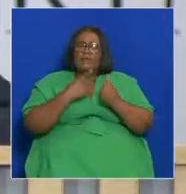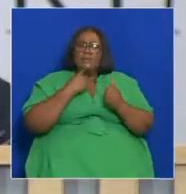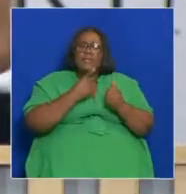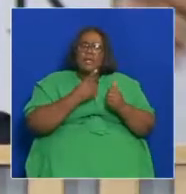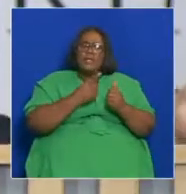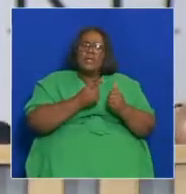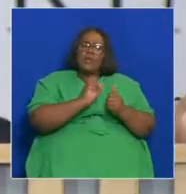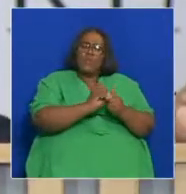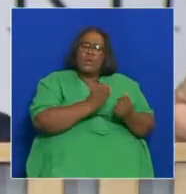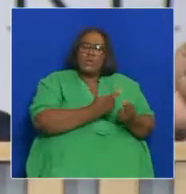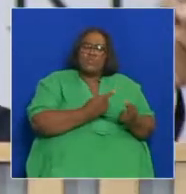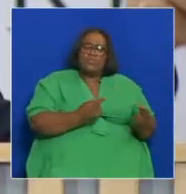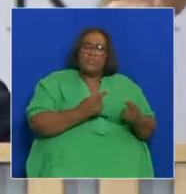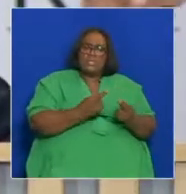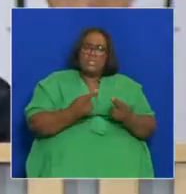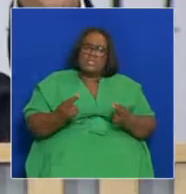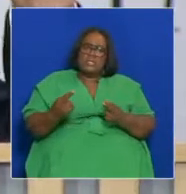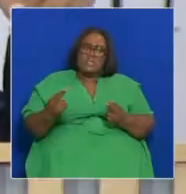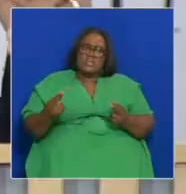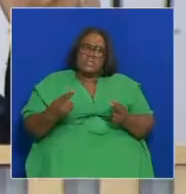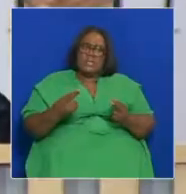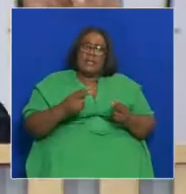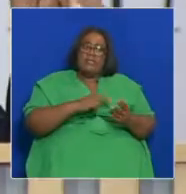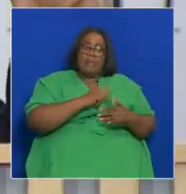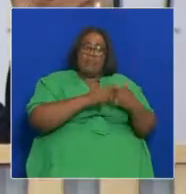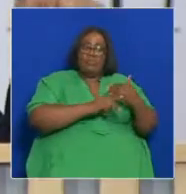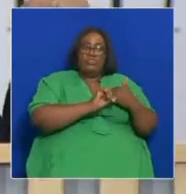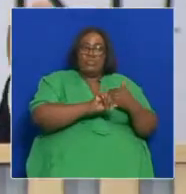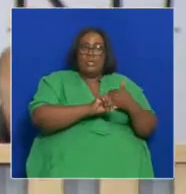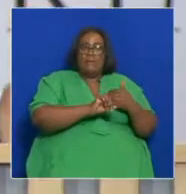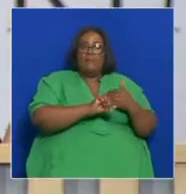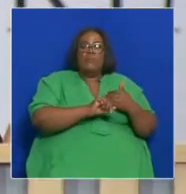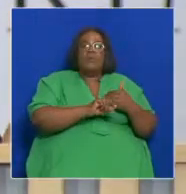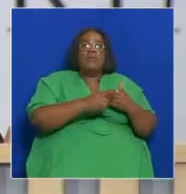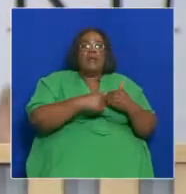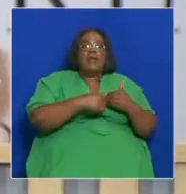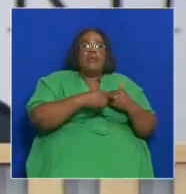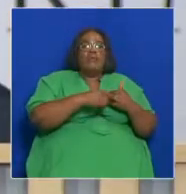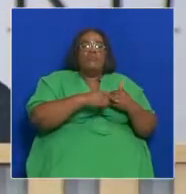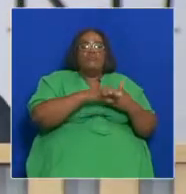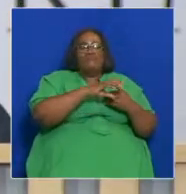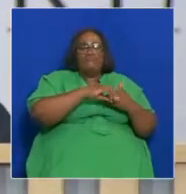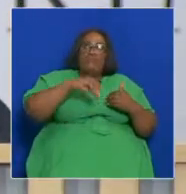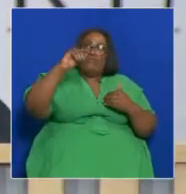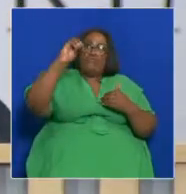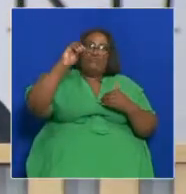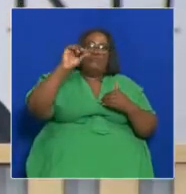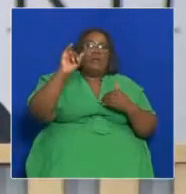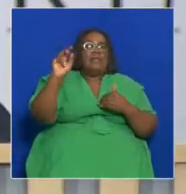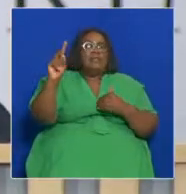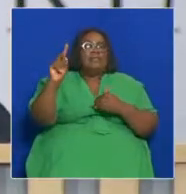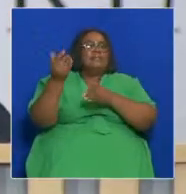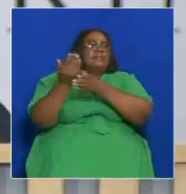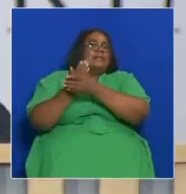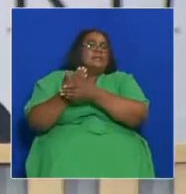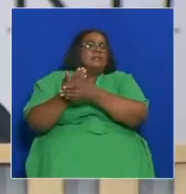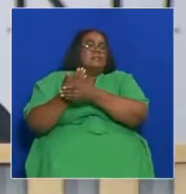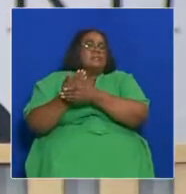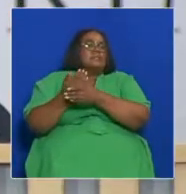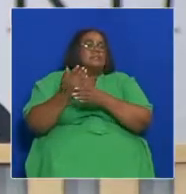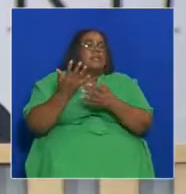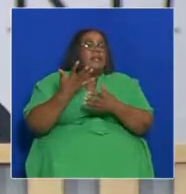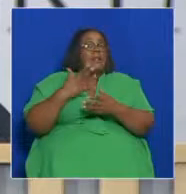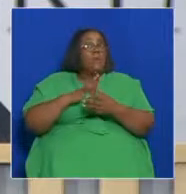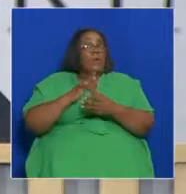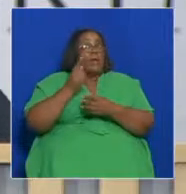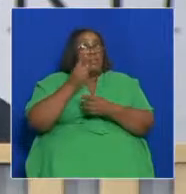have been roped in to the ID matters, and they would want them to task